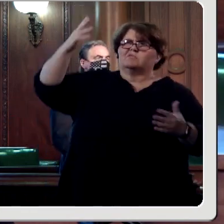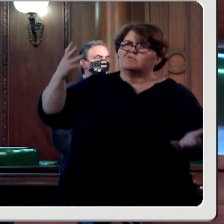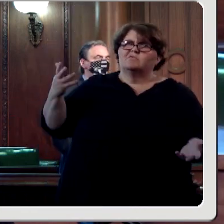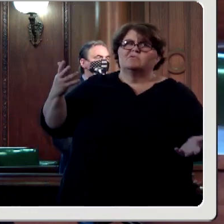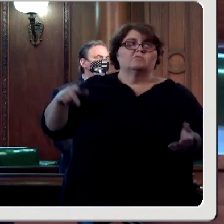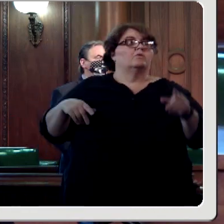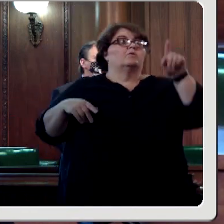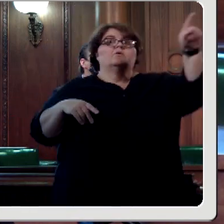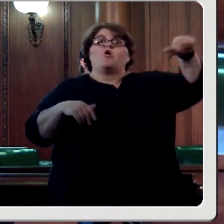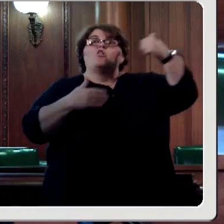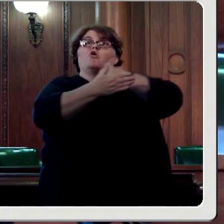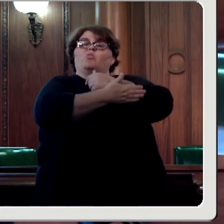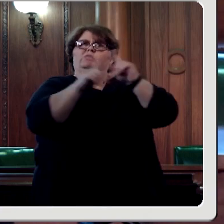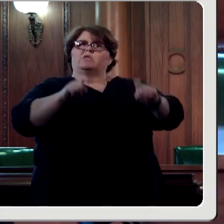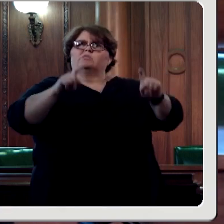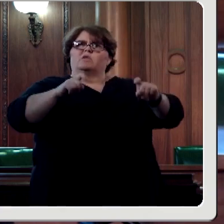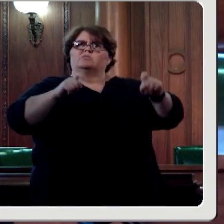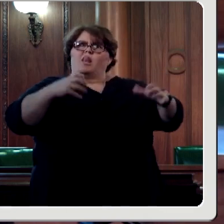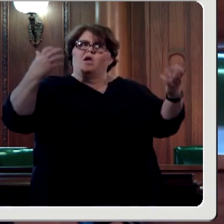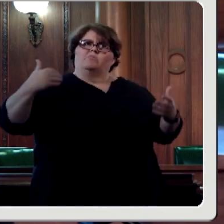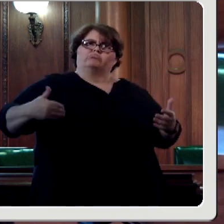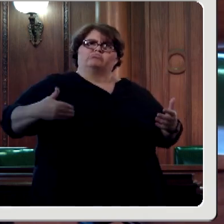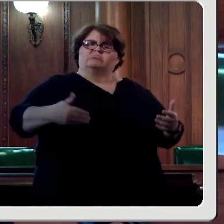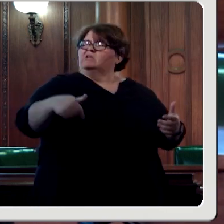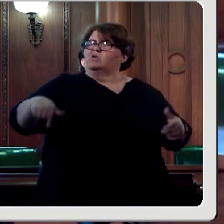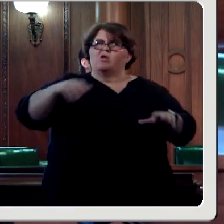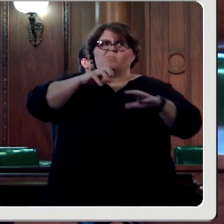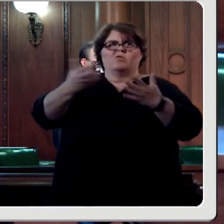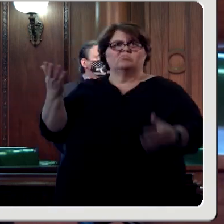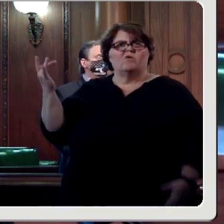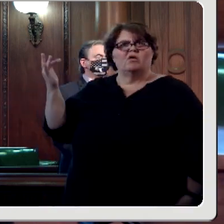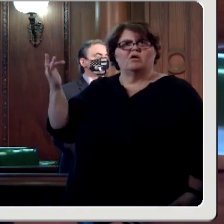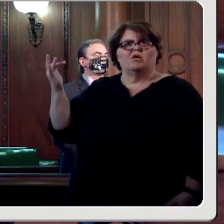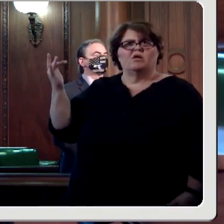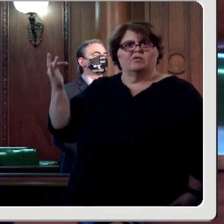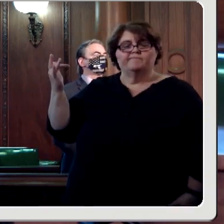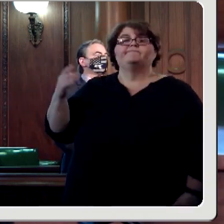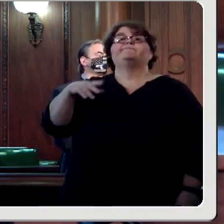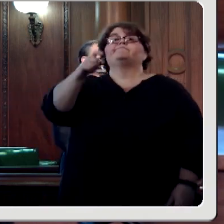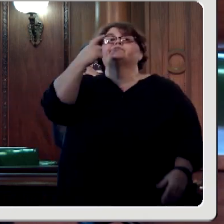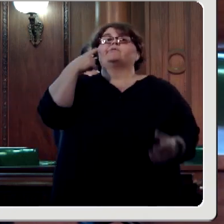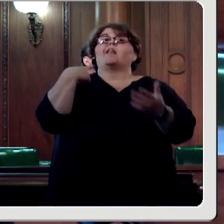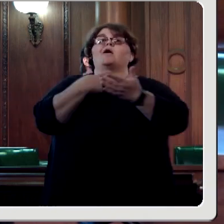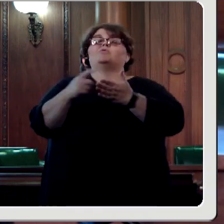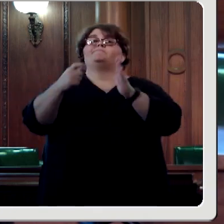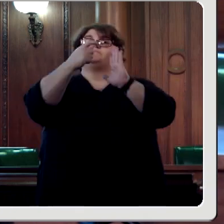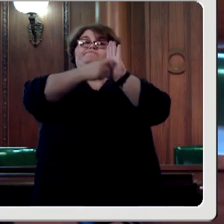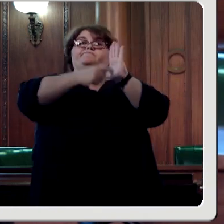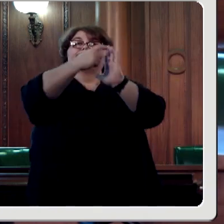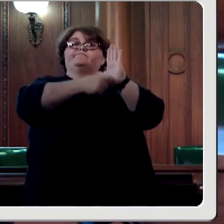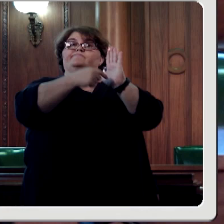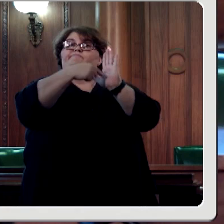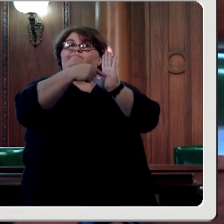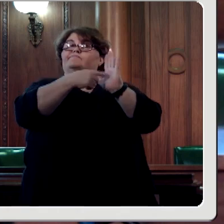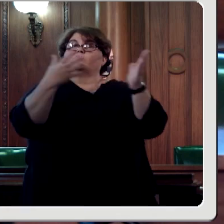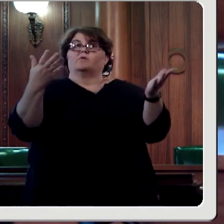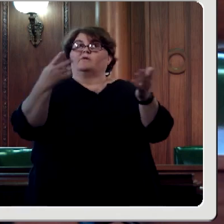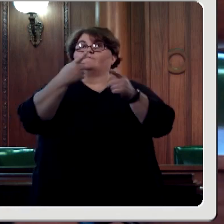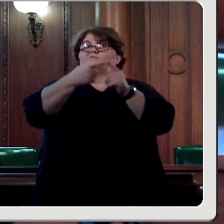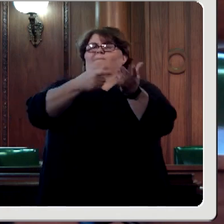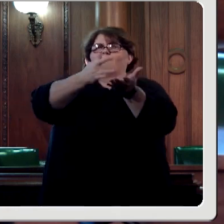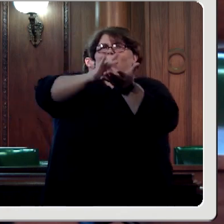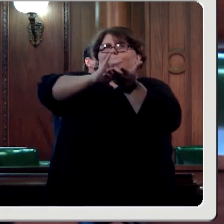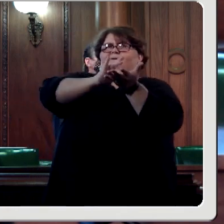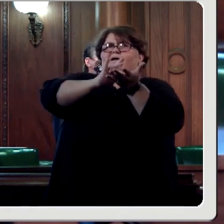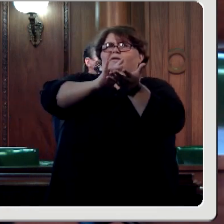prestigious medical journals, the Journal of American Medical Association and the New England Journal of Medicine, both published important